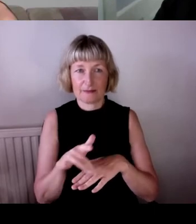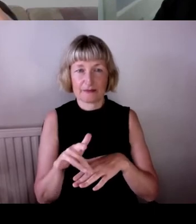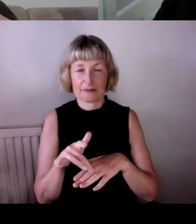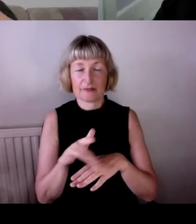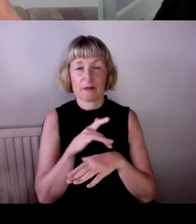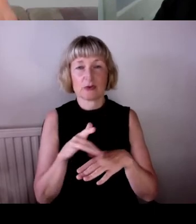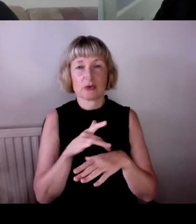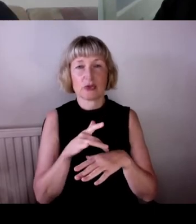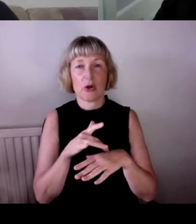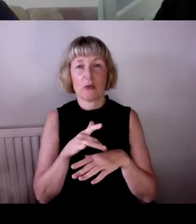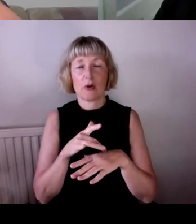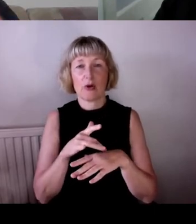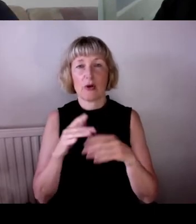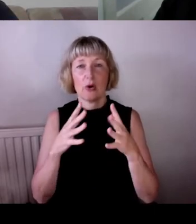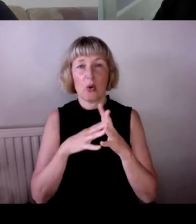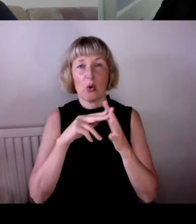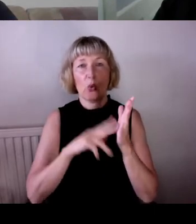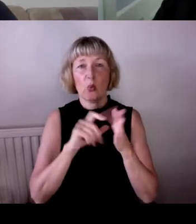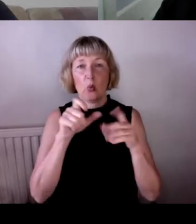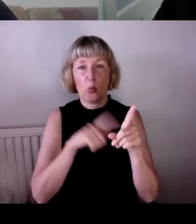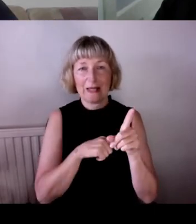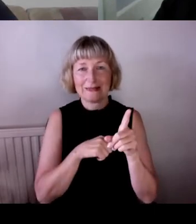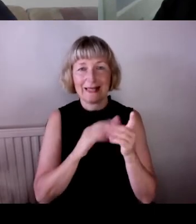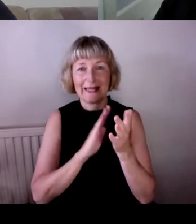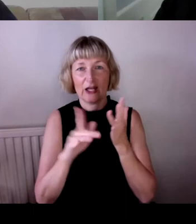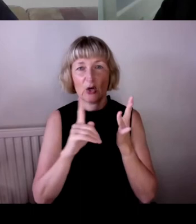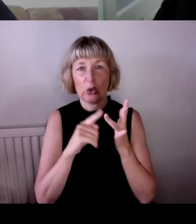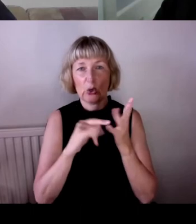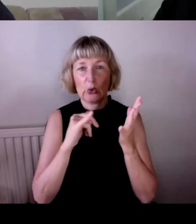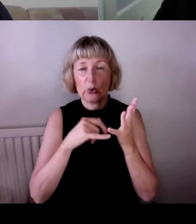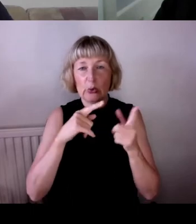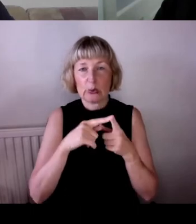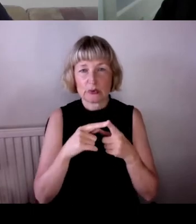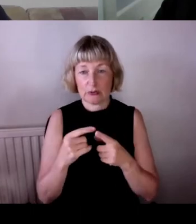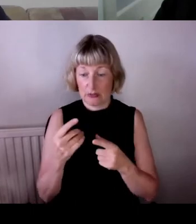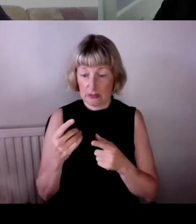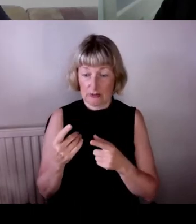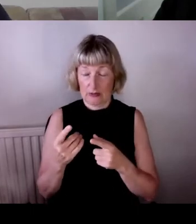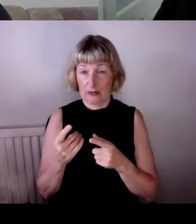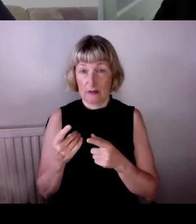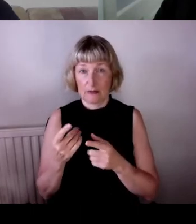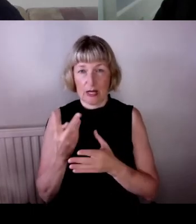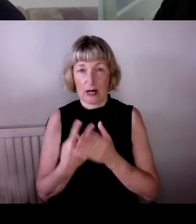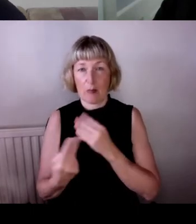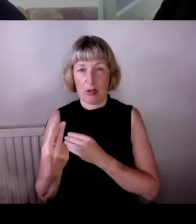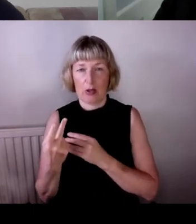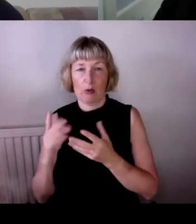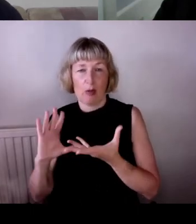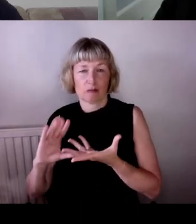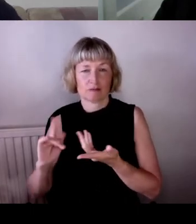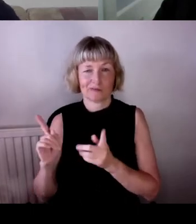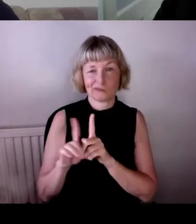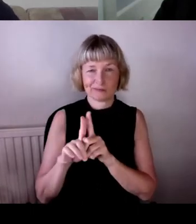And they had two, a couple who were getting together. And they did it, this is creative, we're moving on to creative, really.